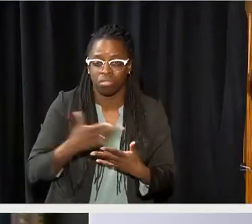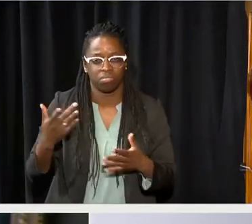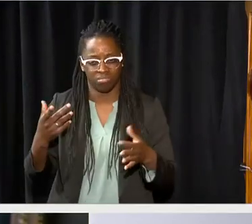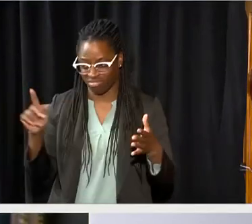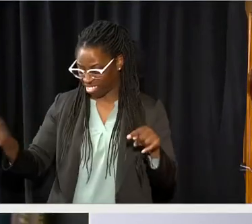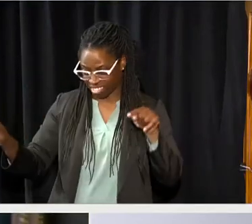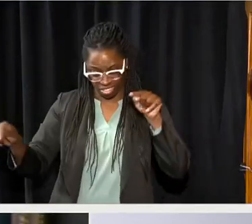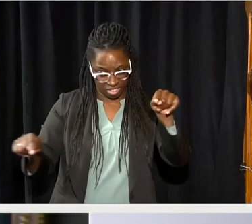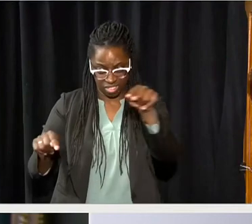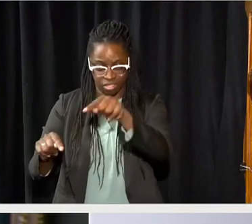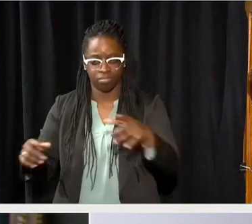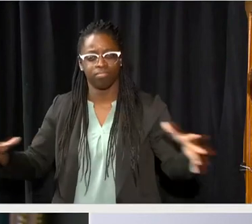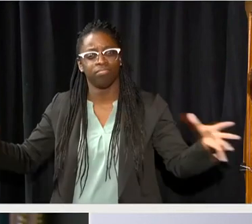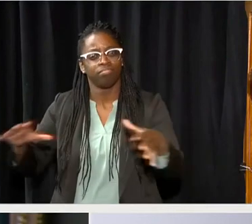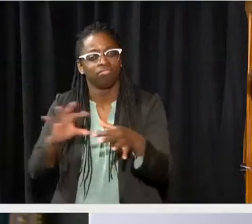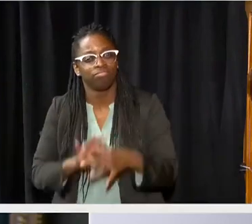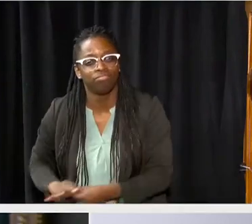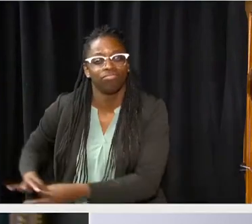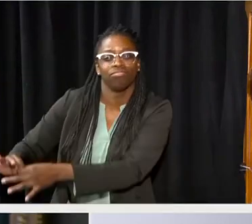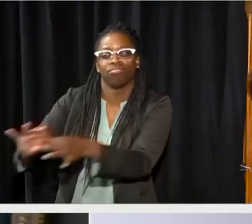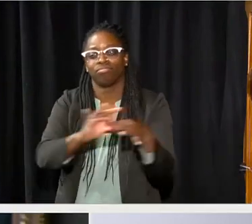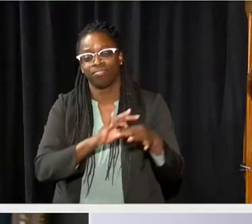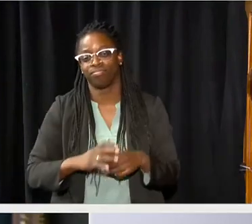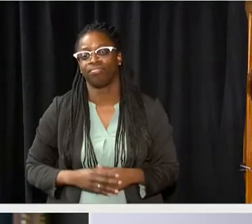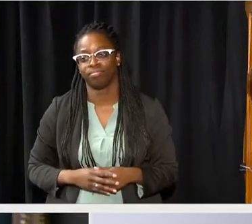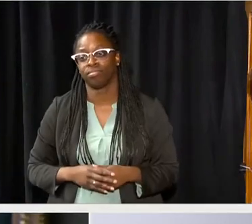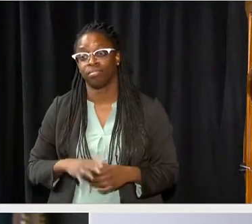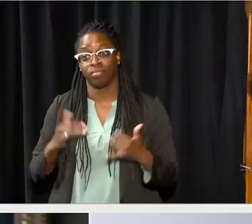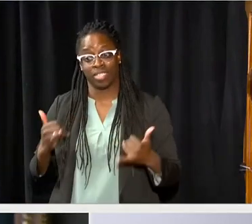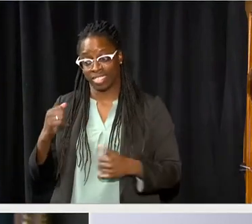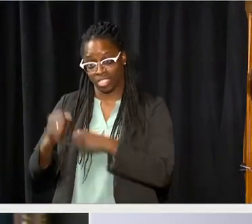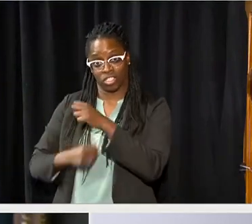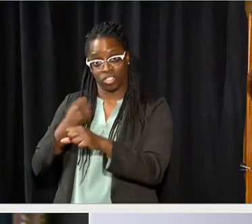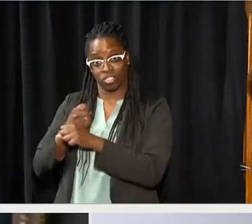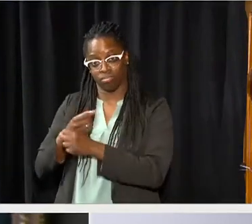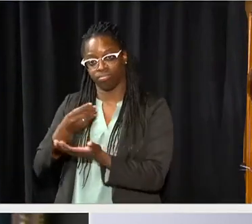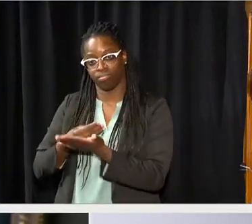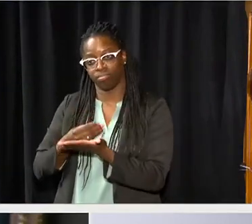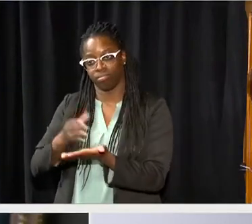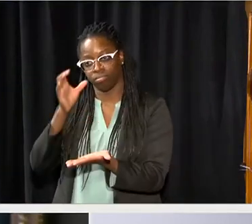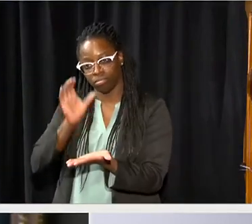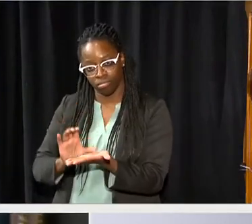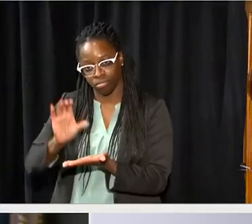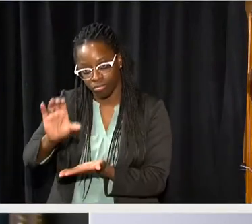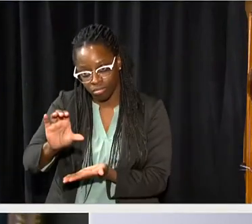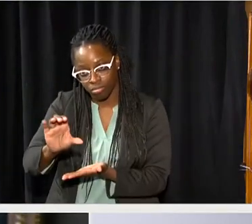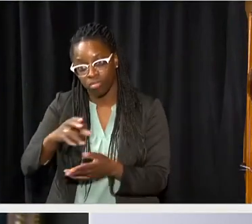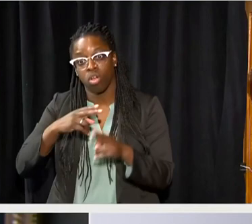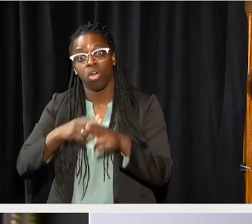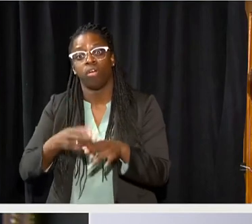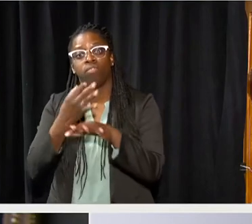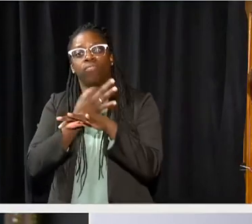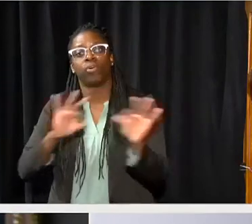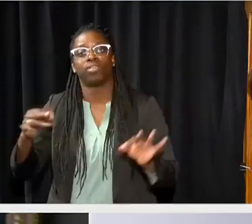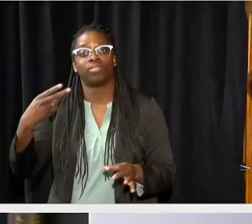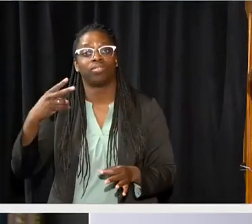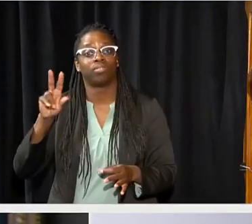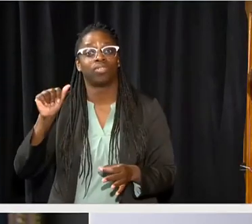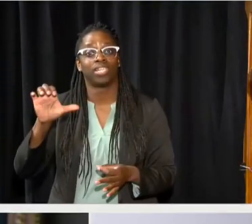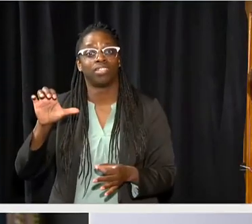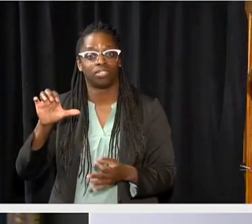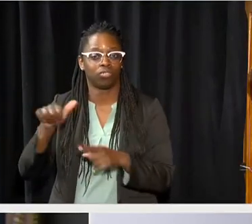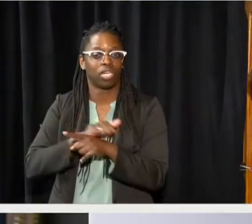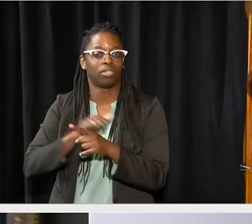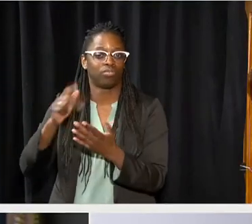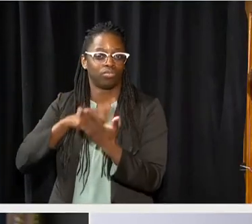For example, just this year, we're going to fund a no-cost HVAC training at schools across the